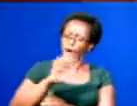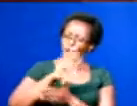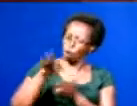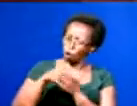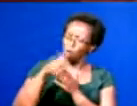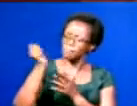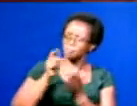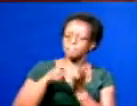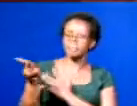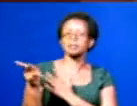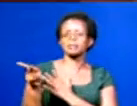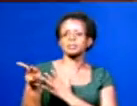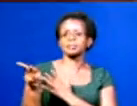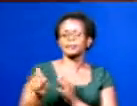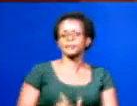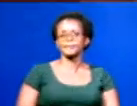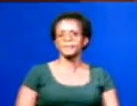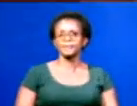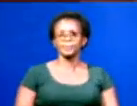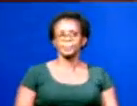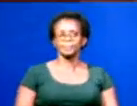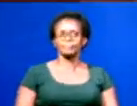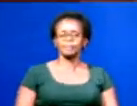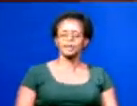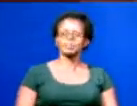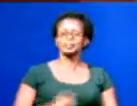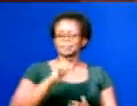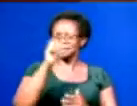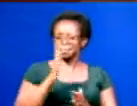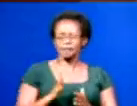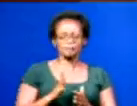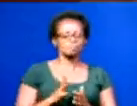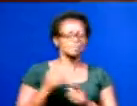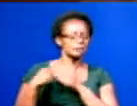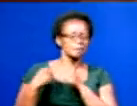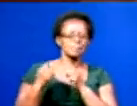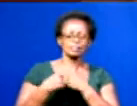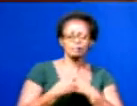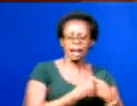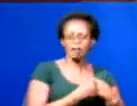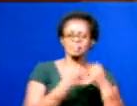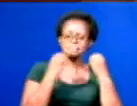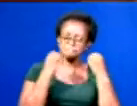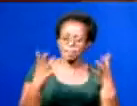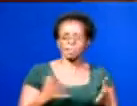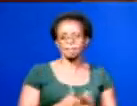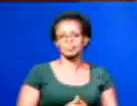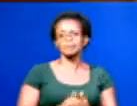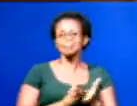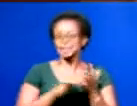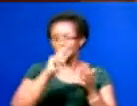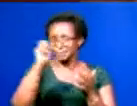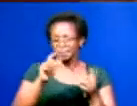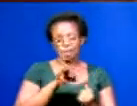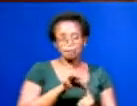they must be paid, because teachers, Mr. Speaker, continue to undergo a lot of challenges, Mr. Speaker. We are not saying teachers are more special than other